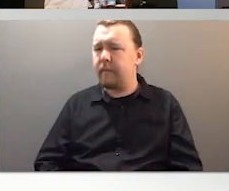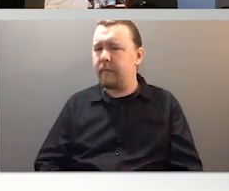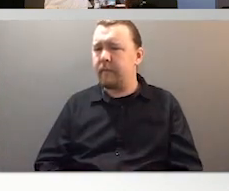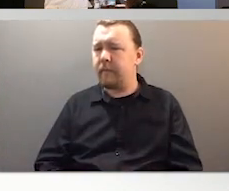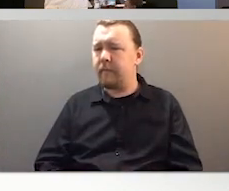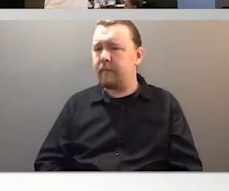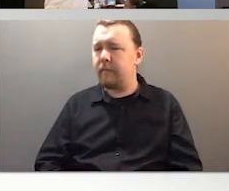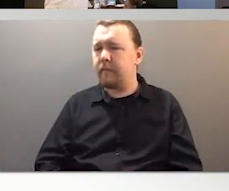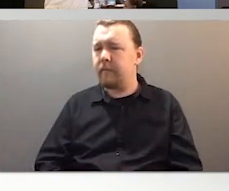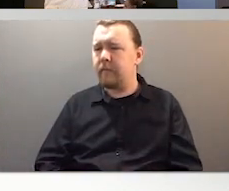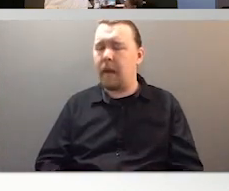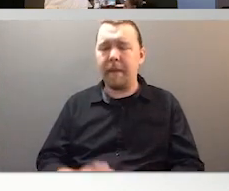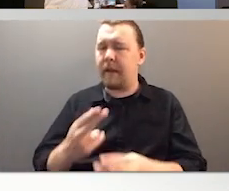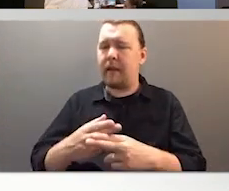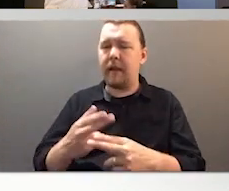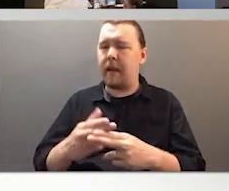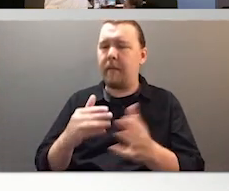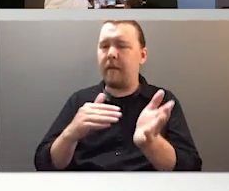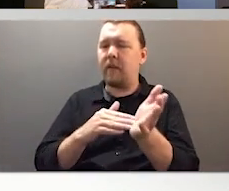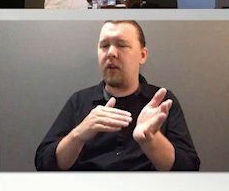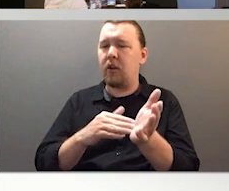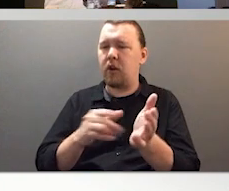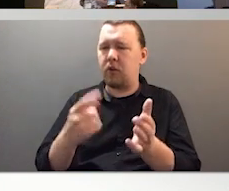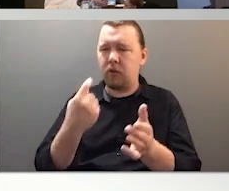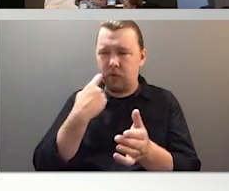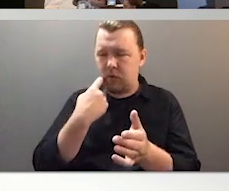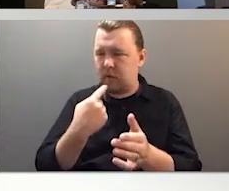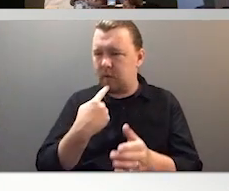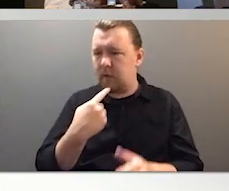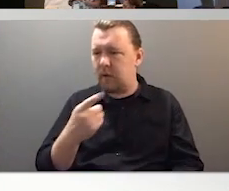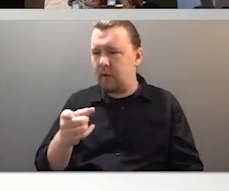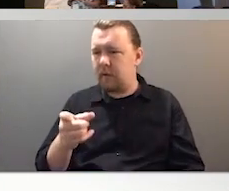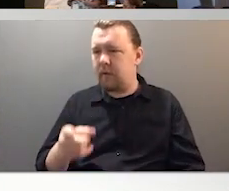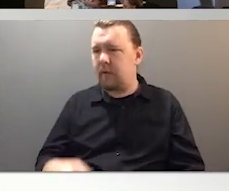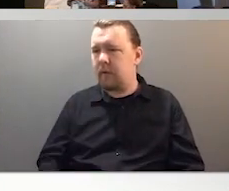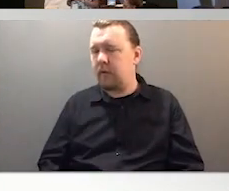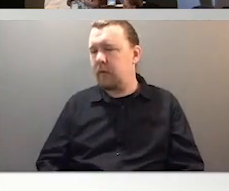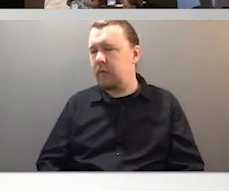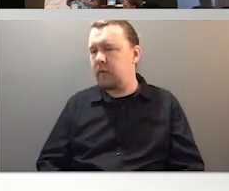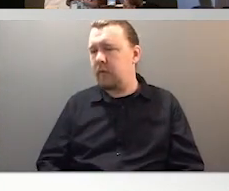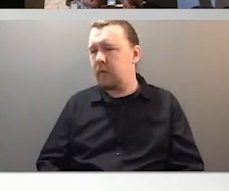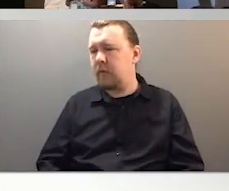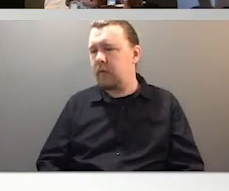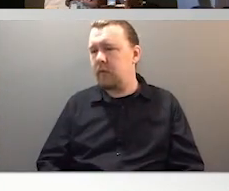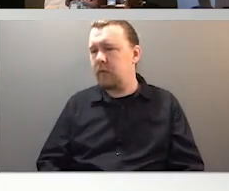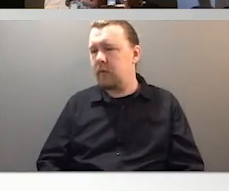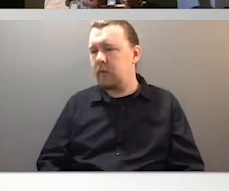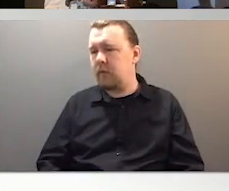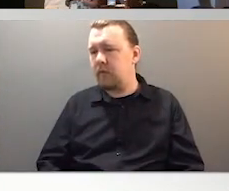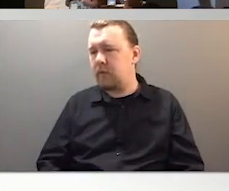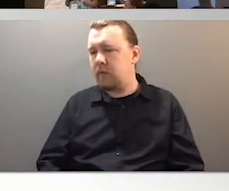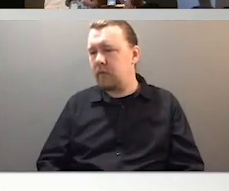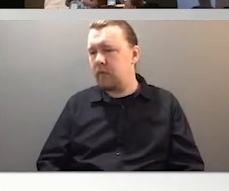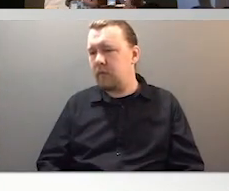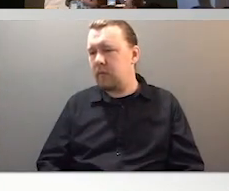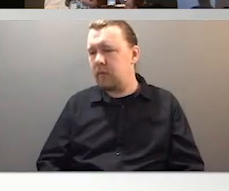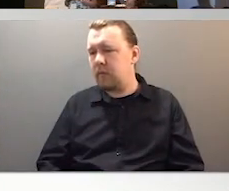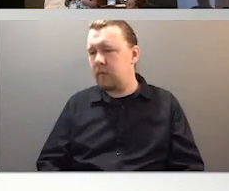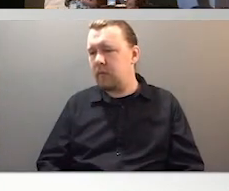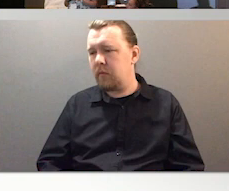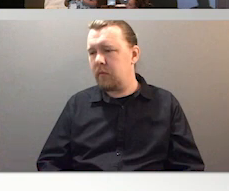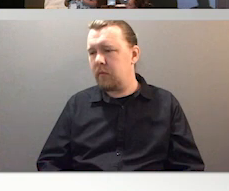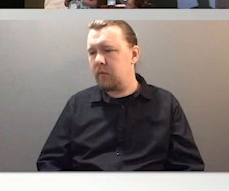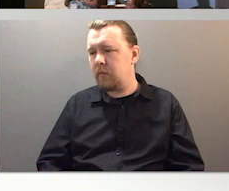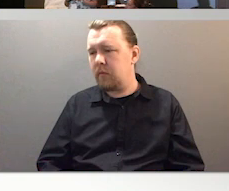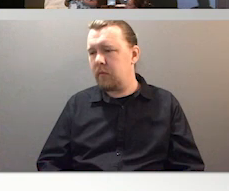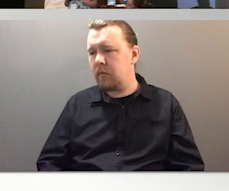The name of the doctor that you just referenced? The name of the doctor you just referenced? Dr. Glenn Doman and Dr. Carl Delicata. They're deceased, but